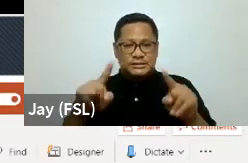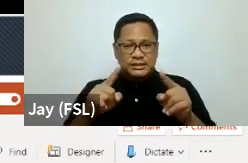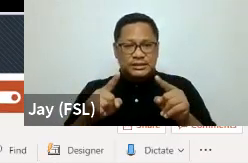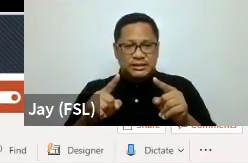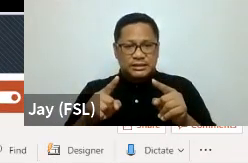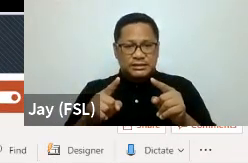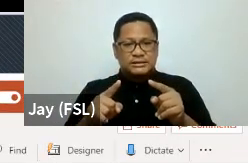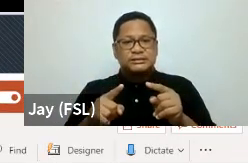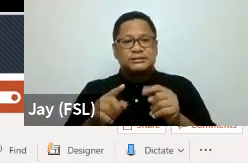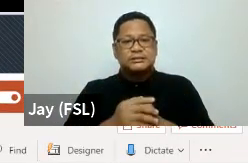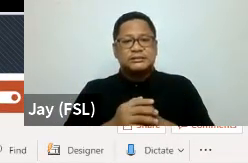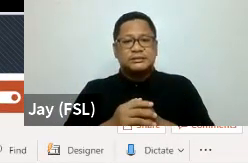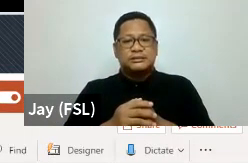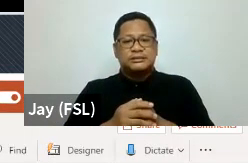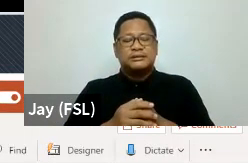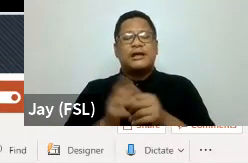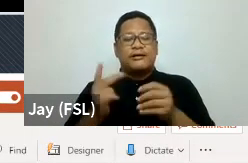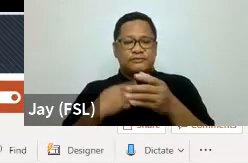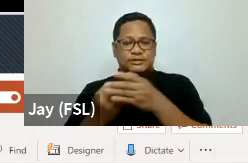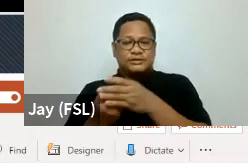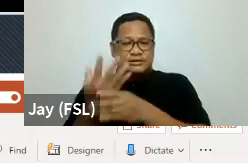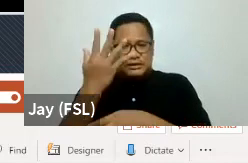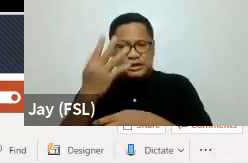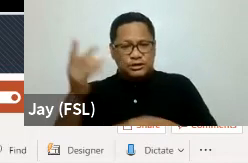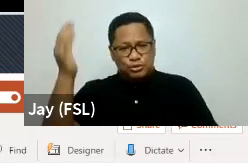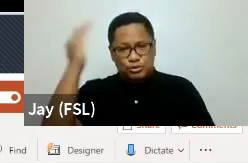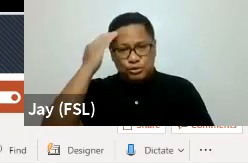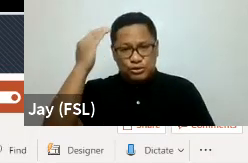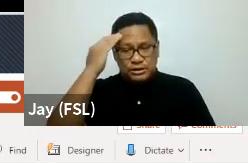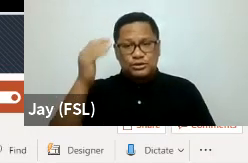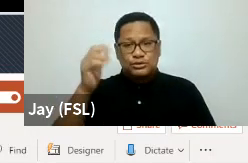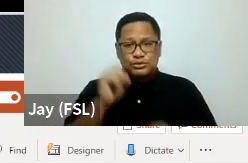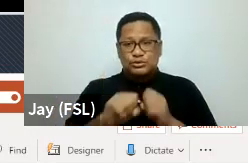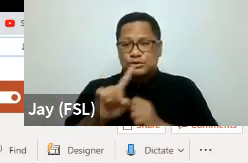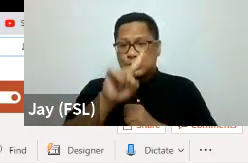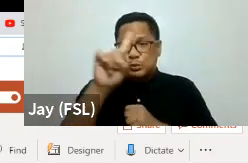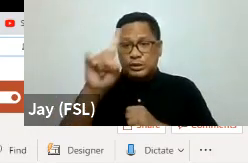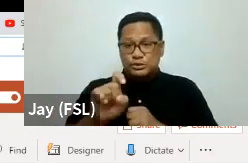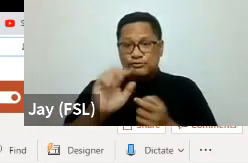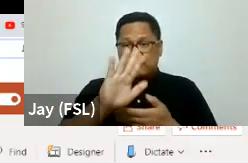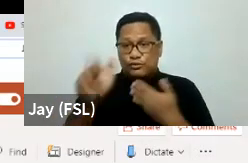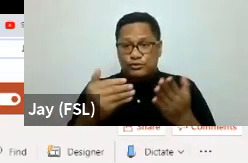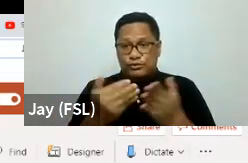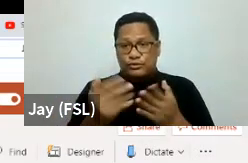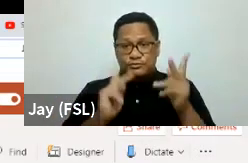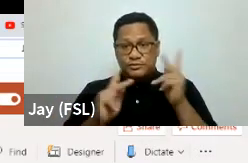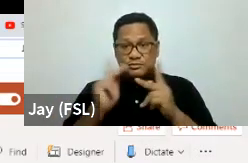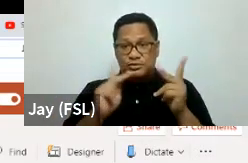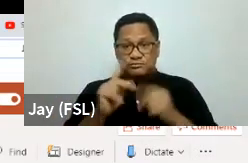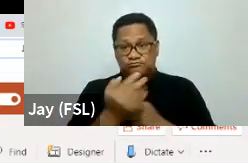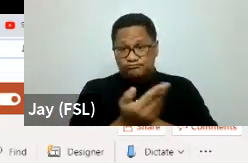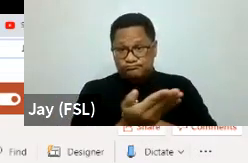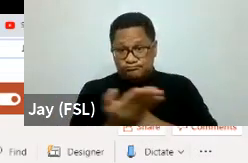True success stems from knowledge. So question for everybody.